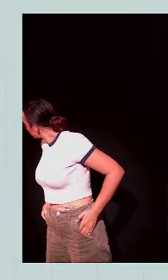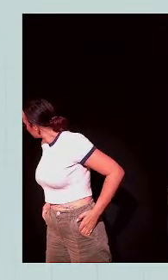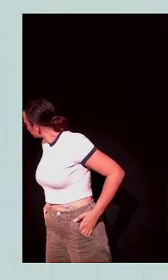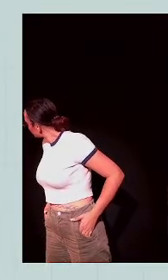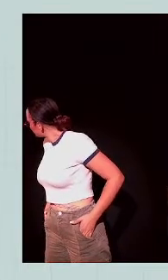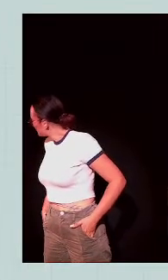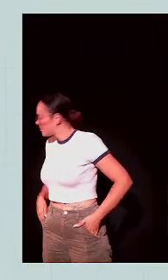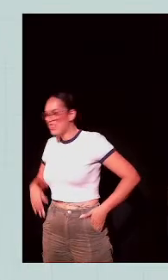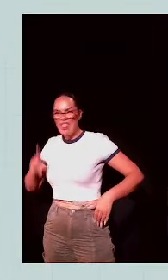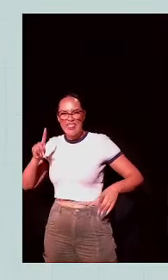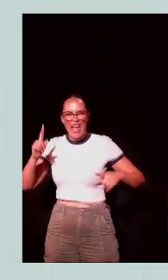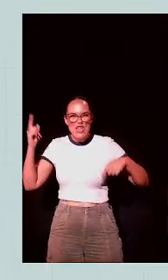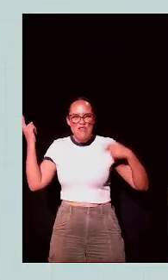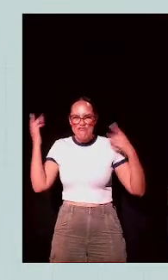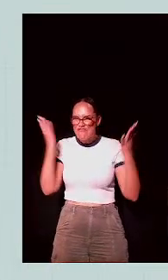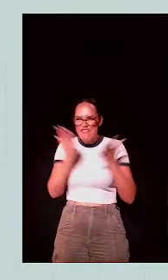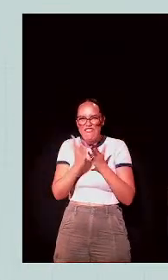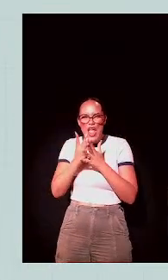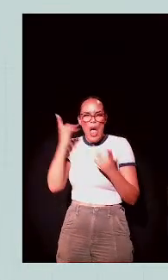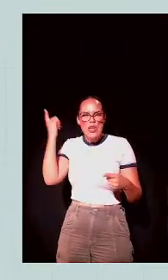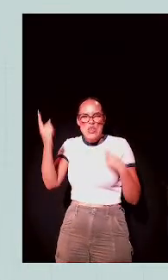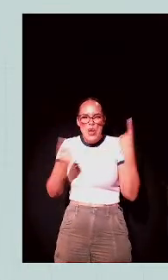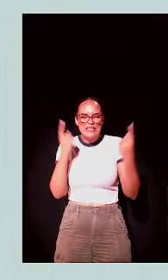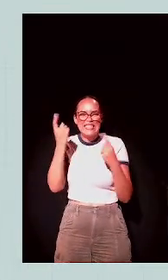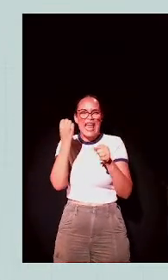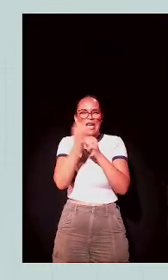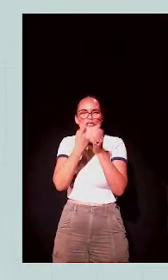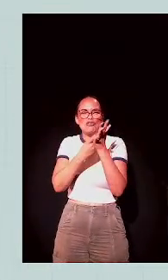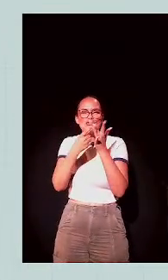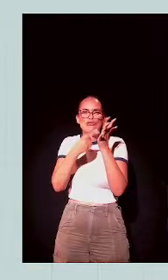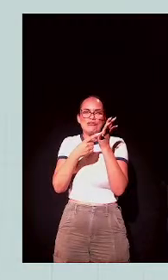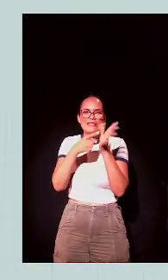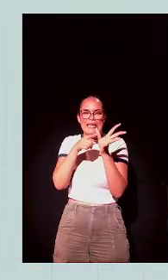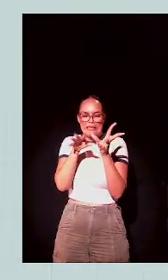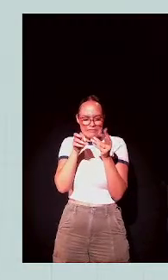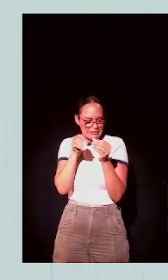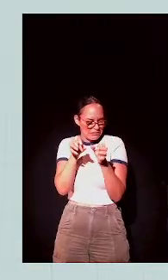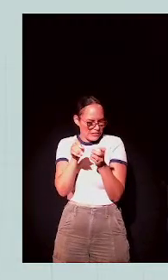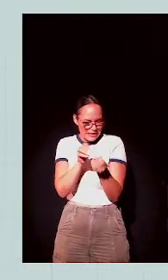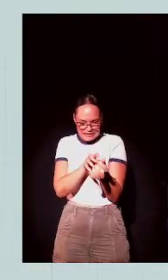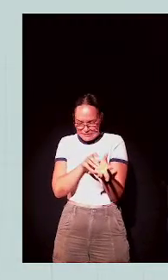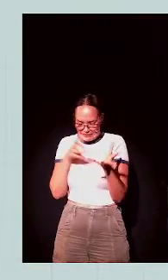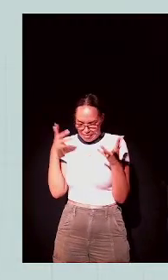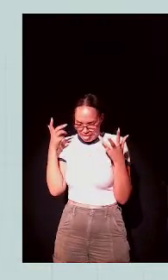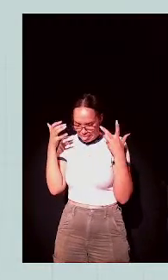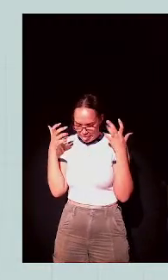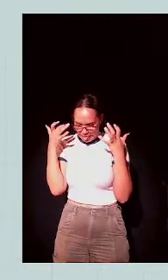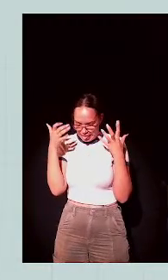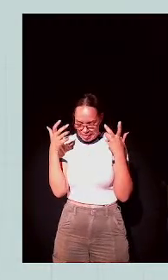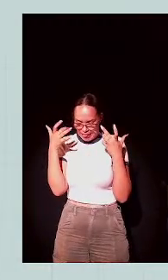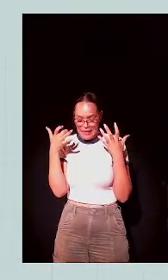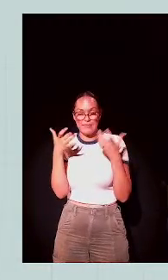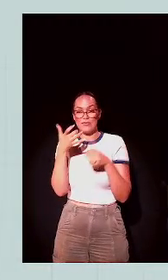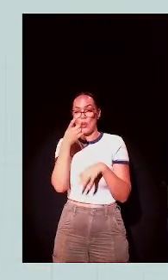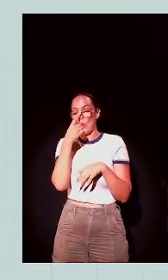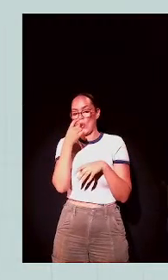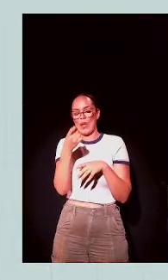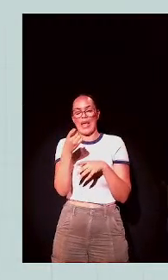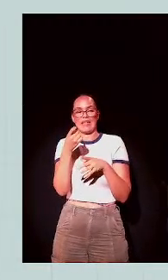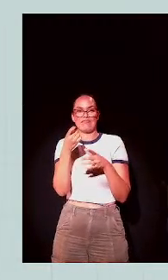that really noisy kind of gritty output, you can always use the patch to drive, almost like as a sequencer to drive something